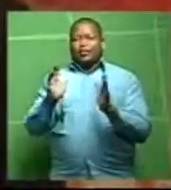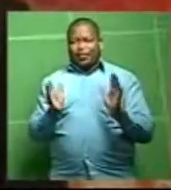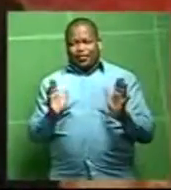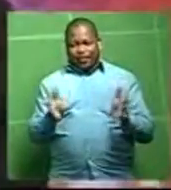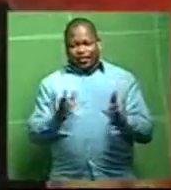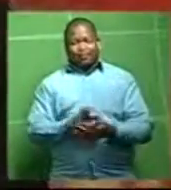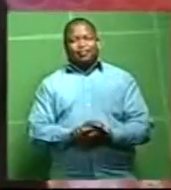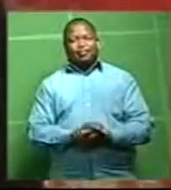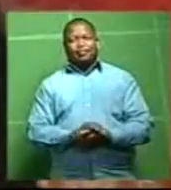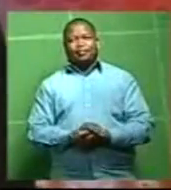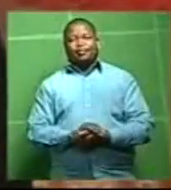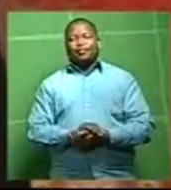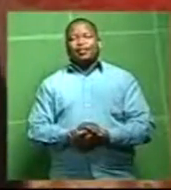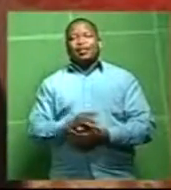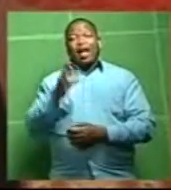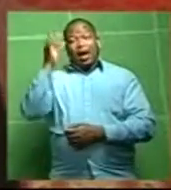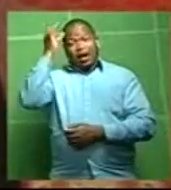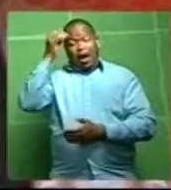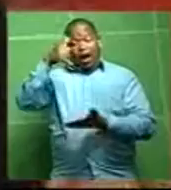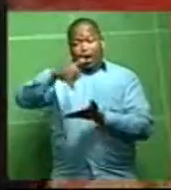Of his majesty